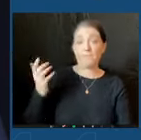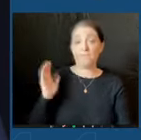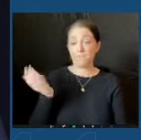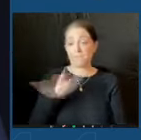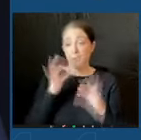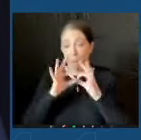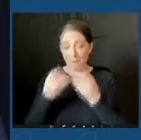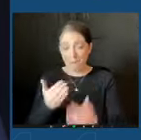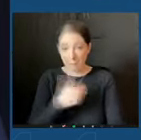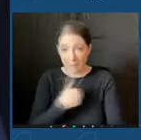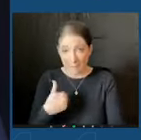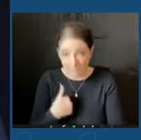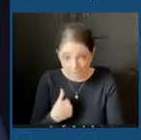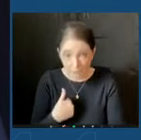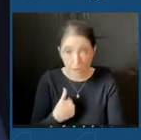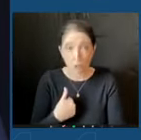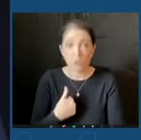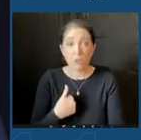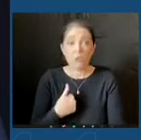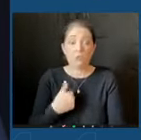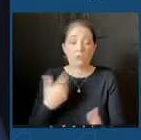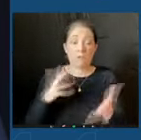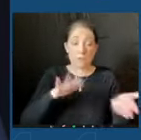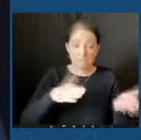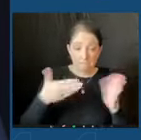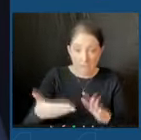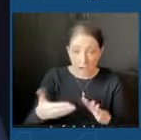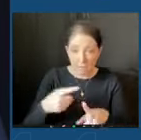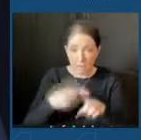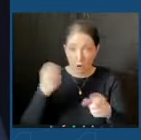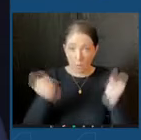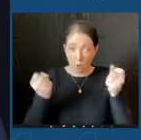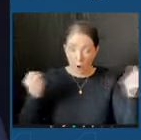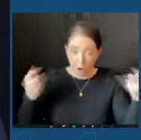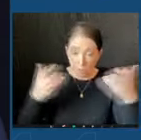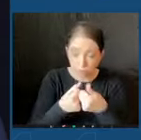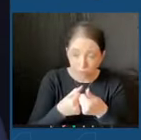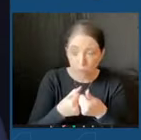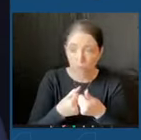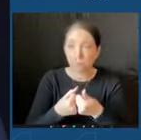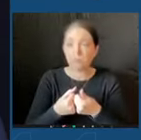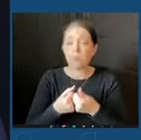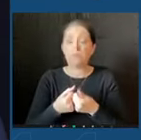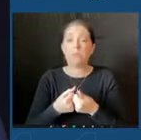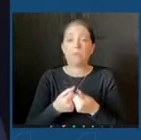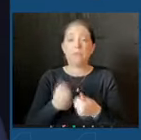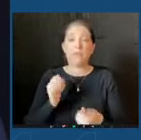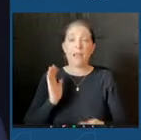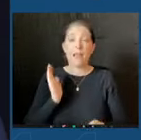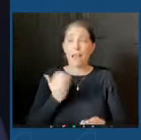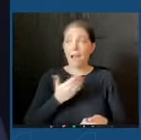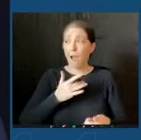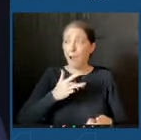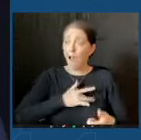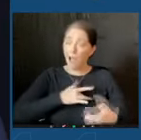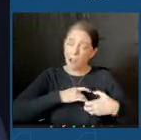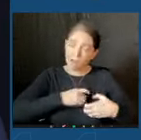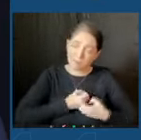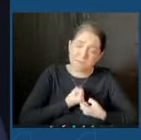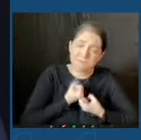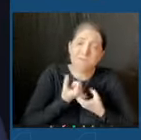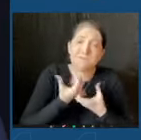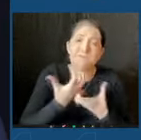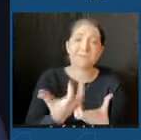have been seriously injured in crashes. We've poured out our hearts. We've undertaken Herculean efforts